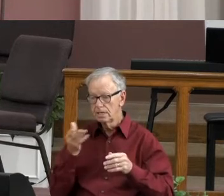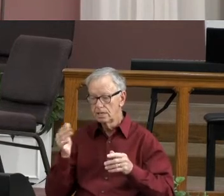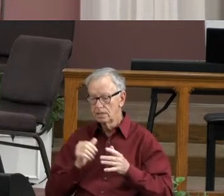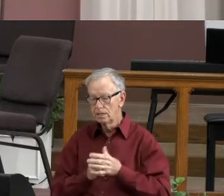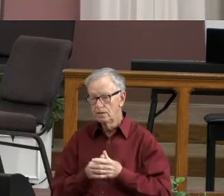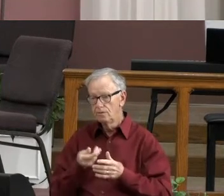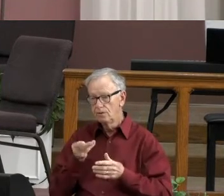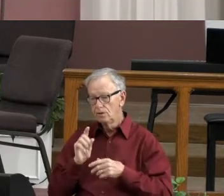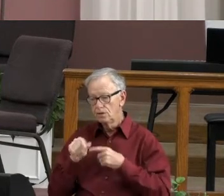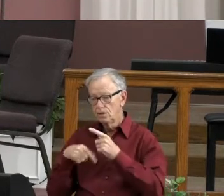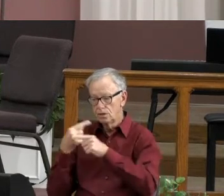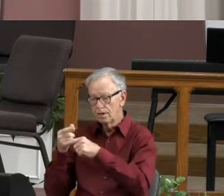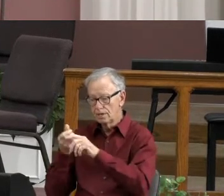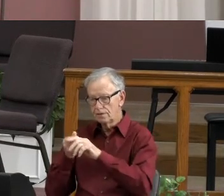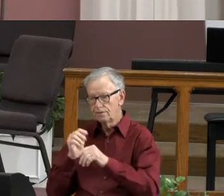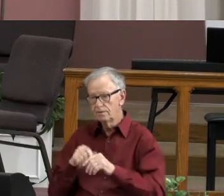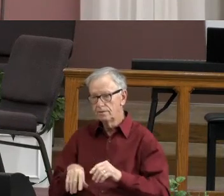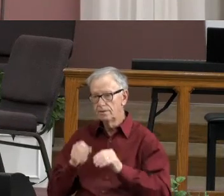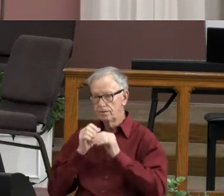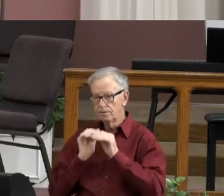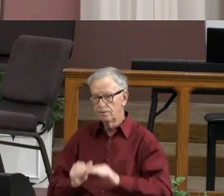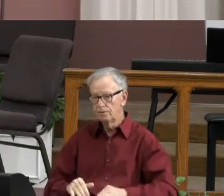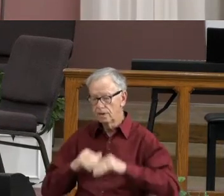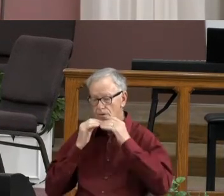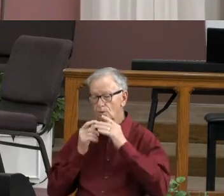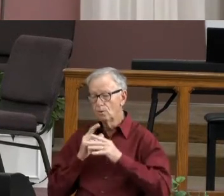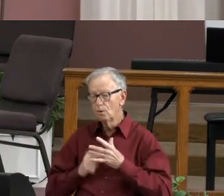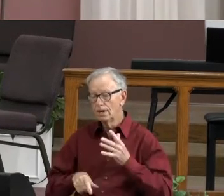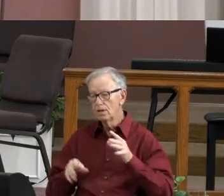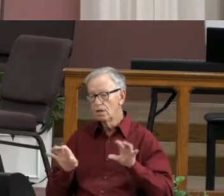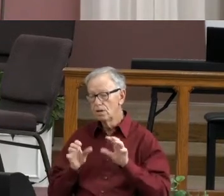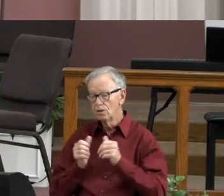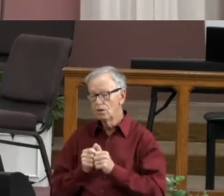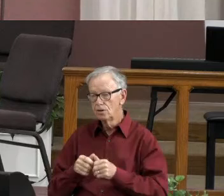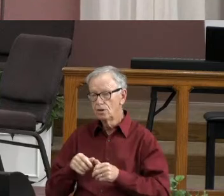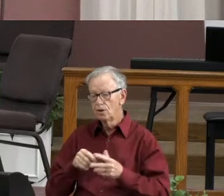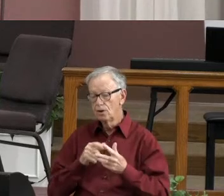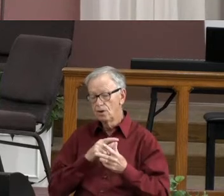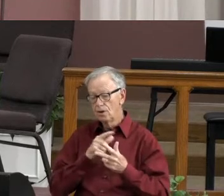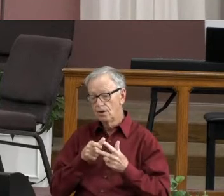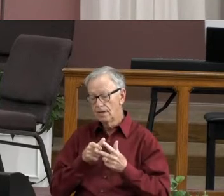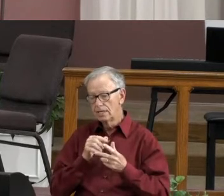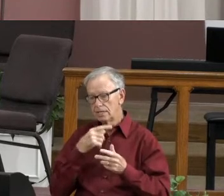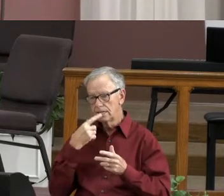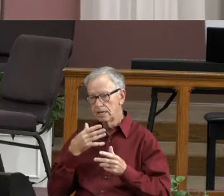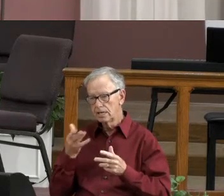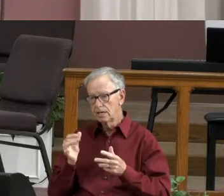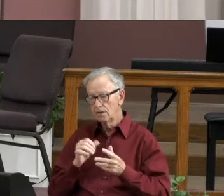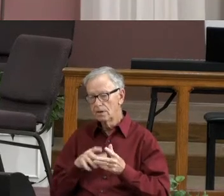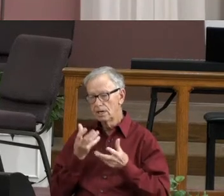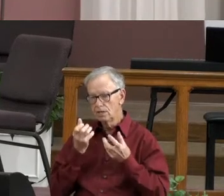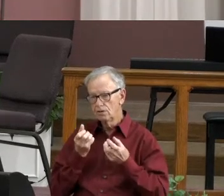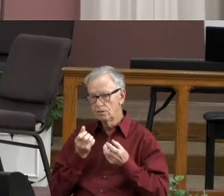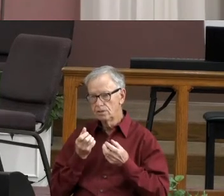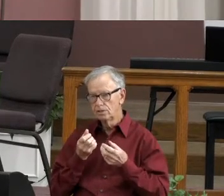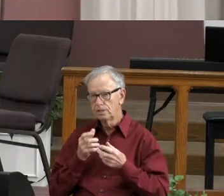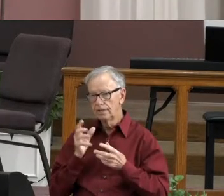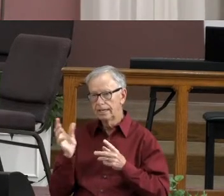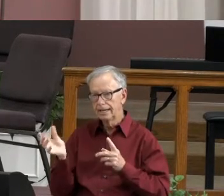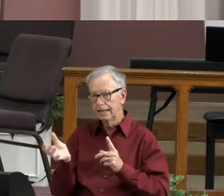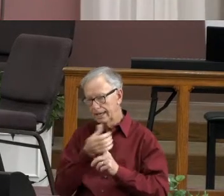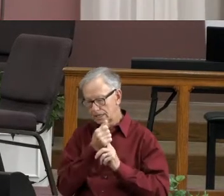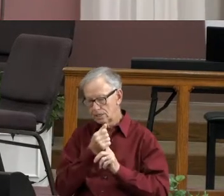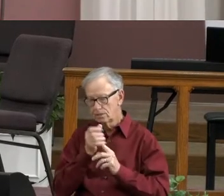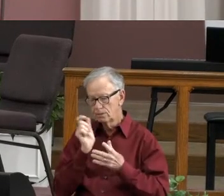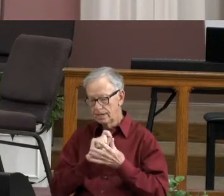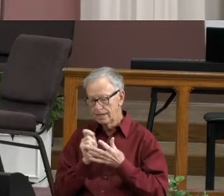Just a few generations from the flood, and what do they do? Well, there are three things that they say here that I want you to catch. Write it